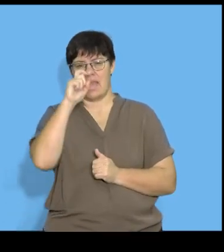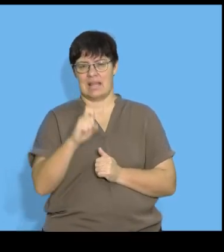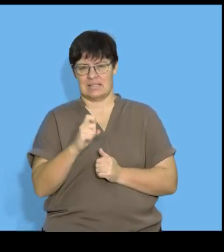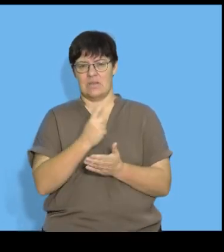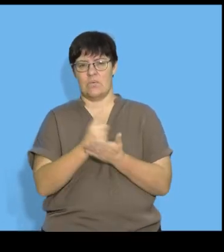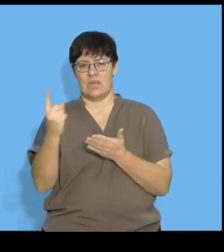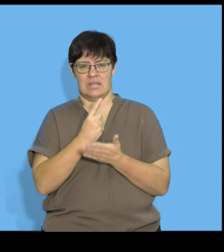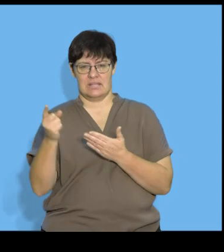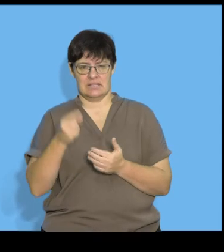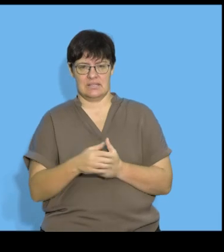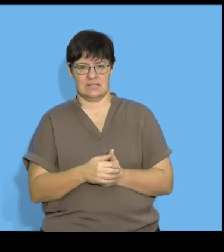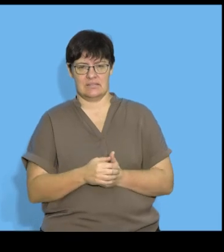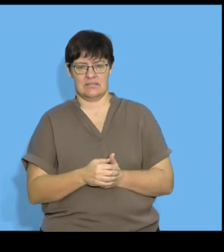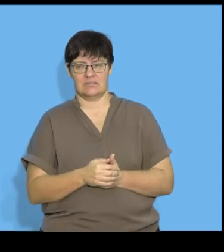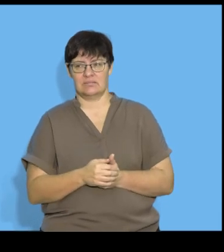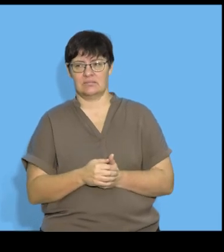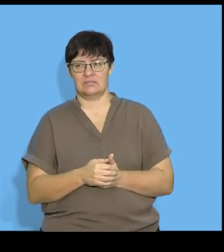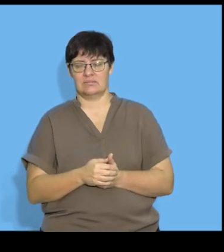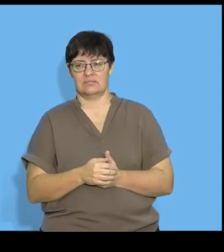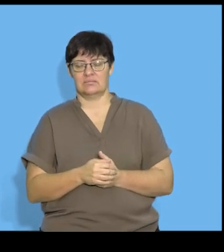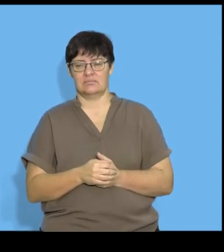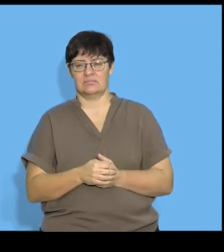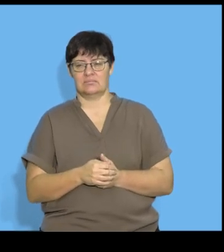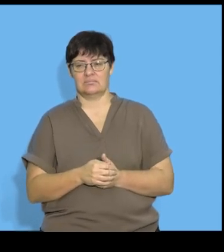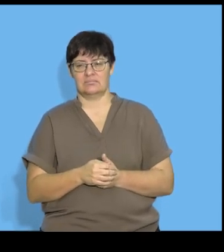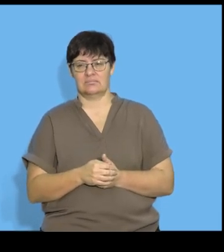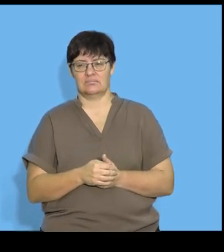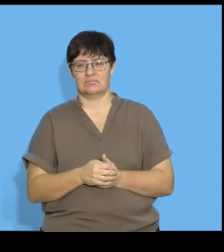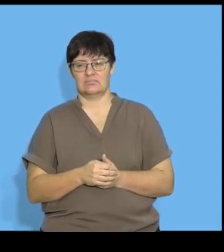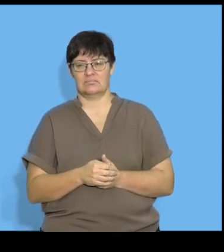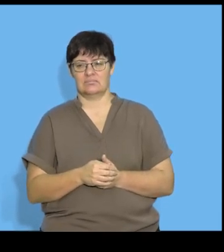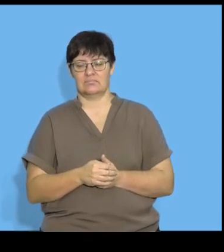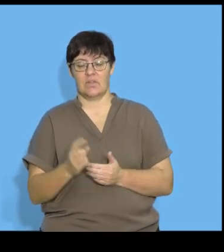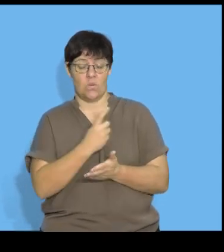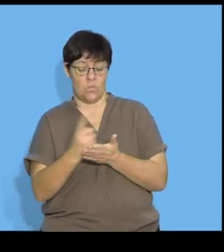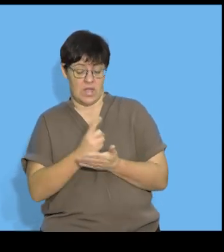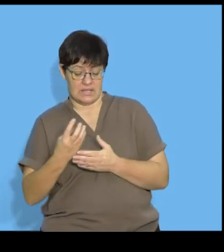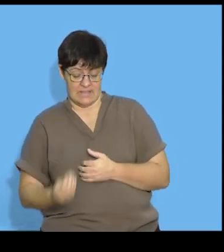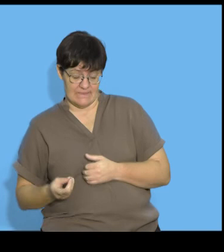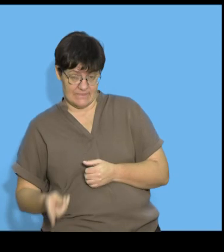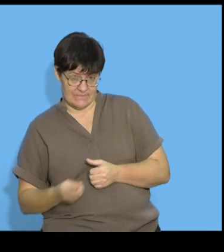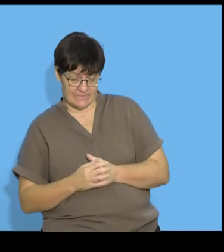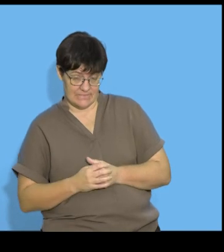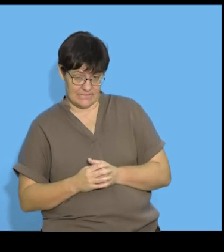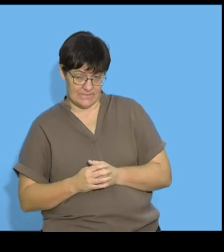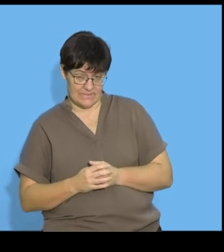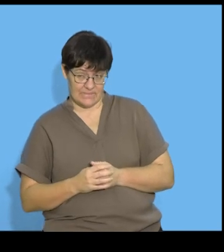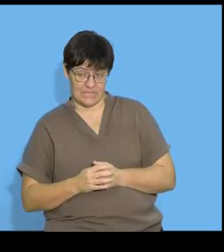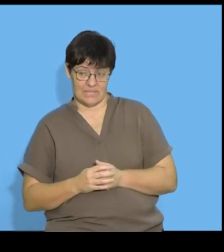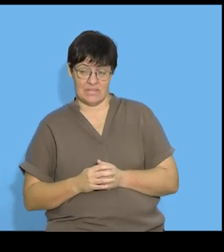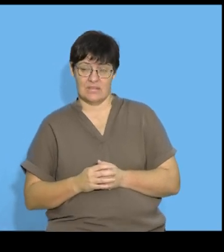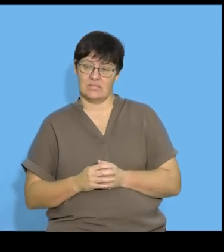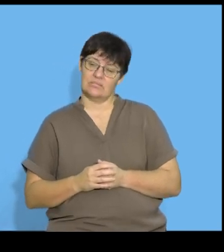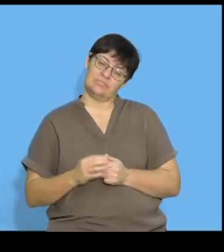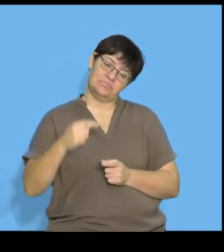x-axis. All right, so guys, we're going to have weeks on my x-axis. And what am I going